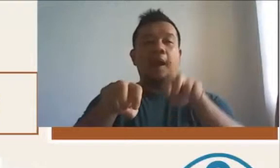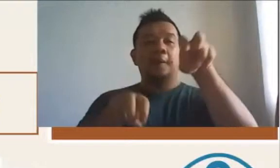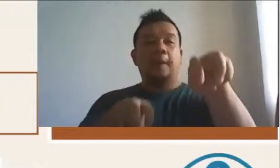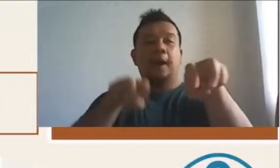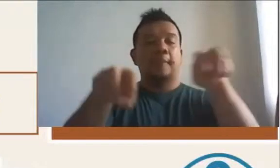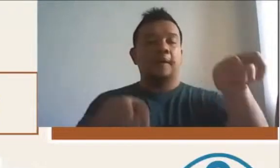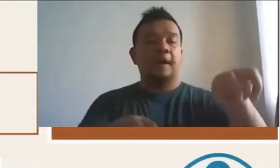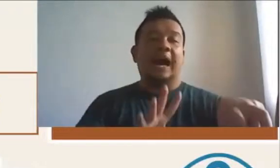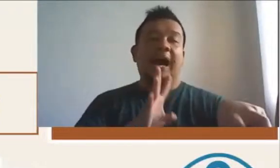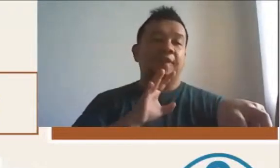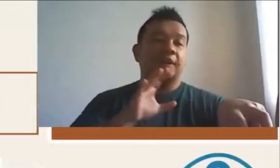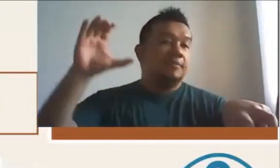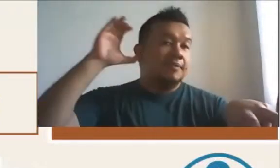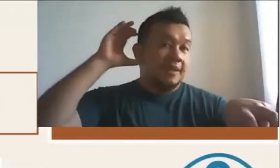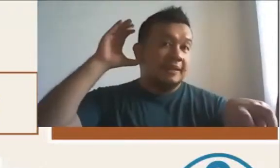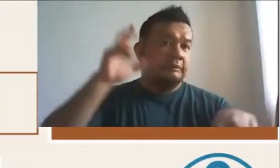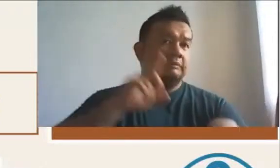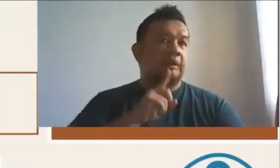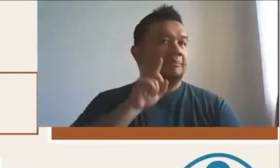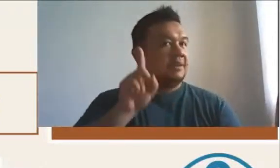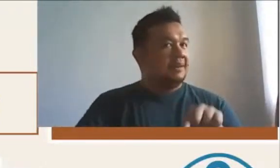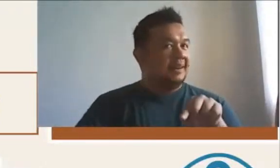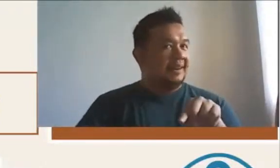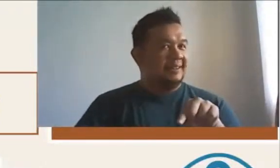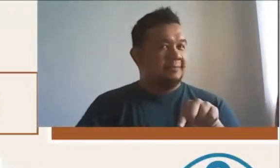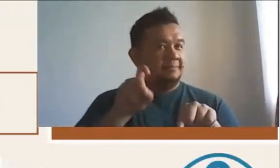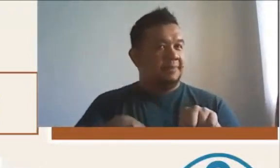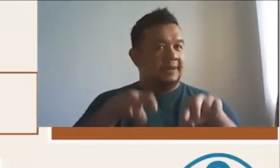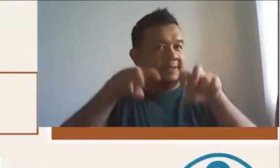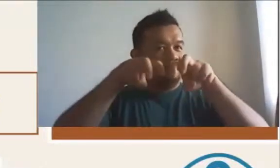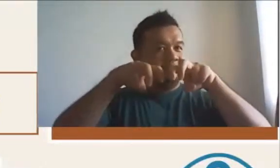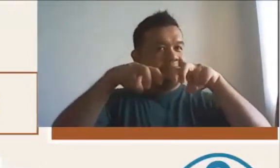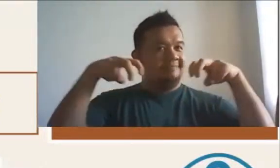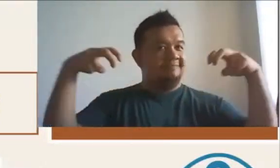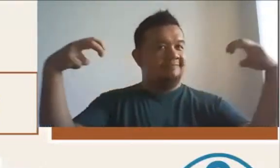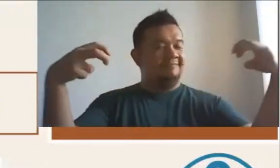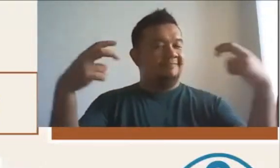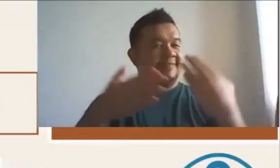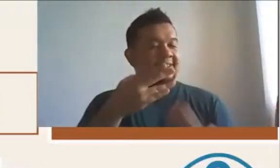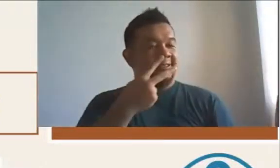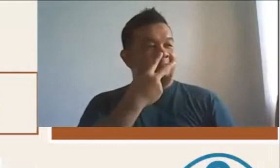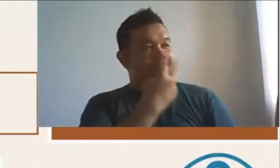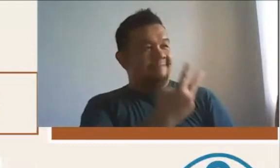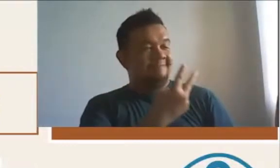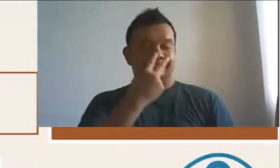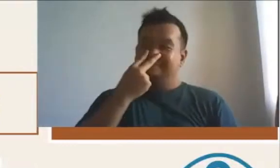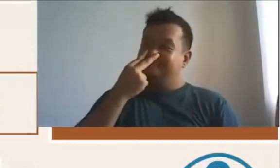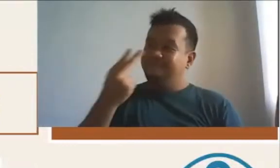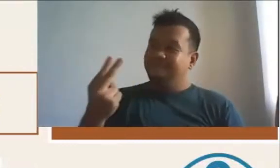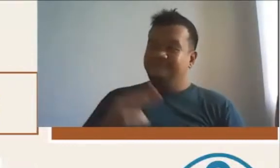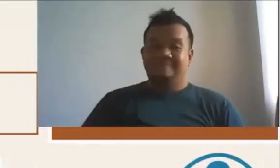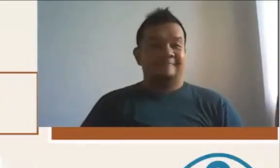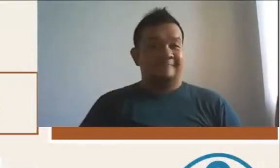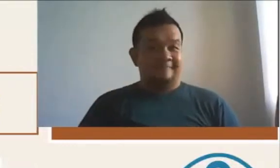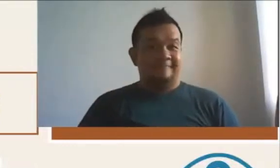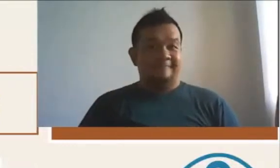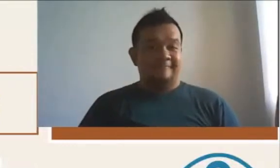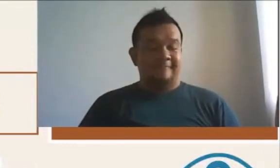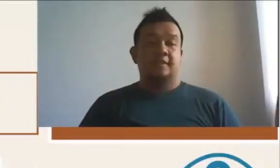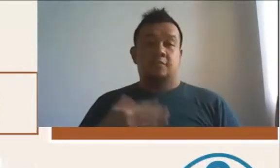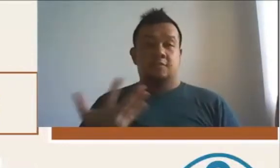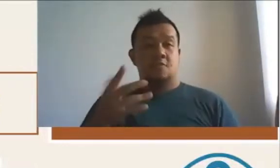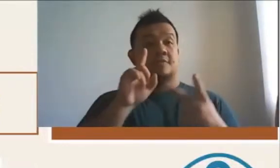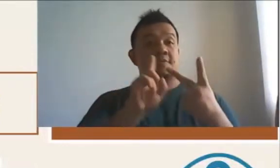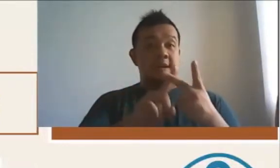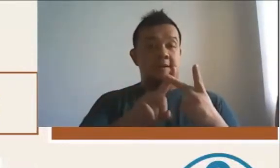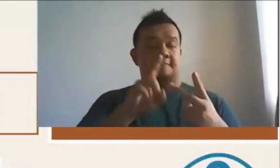beneficial yung U-shape arrangement so that we can see each other all at the same time. So for example, in terms of interpreter naman, hindi